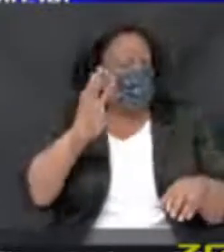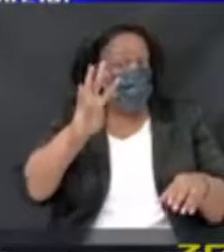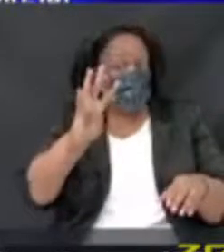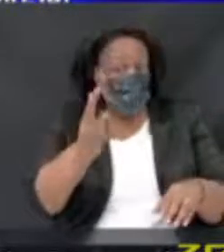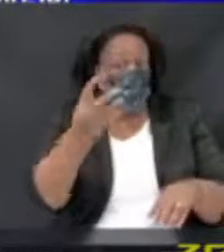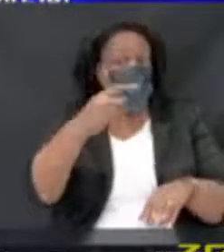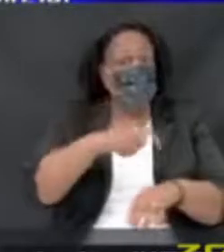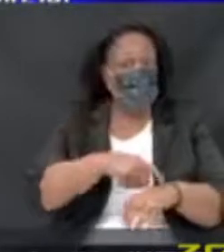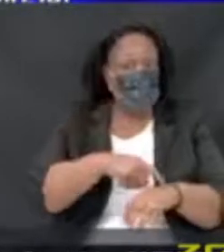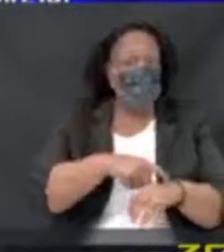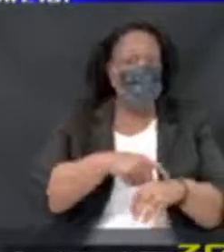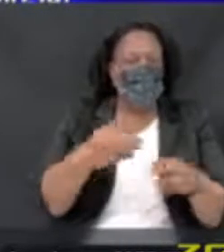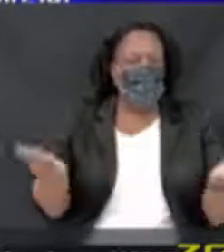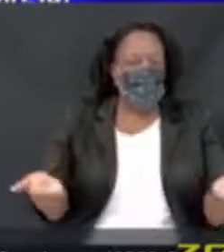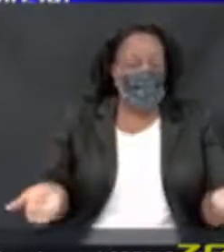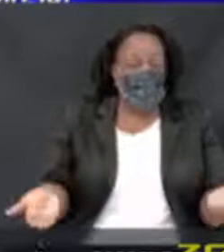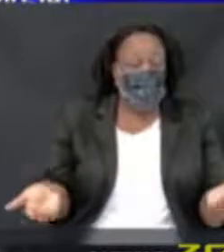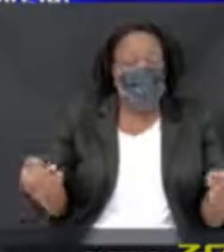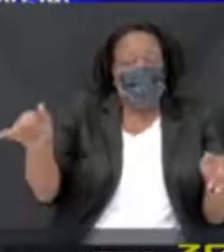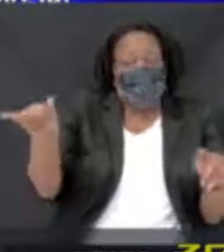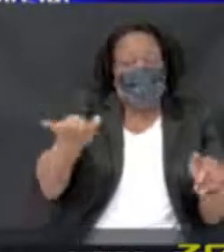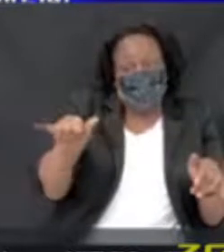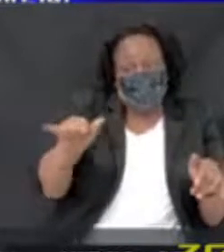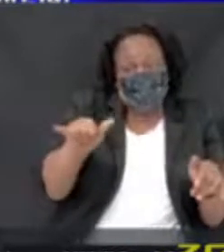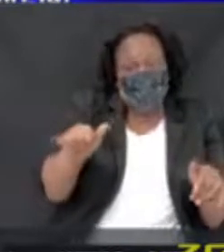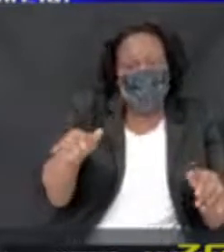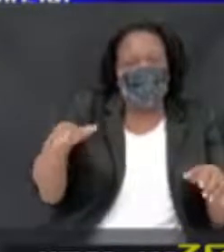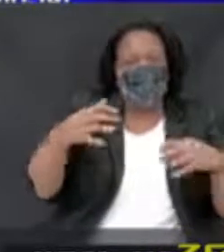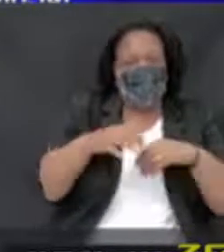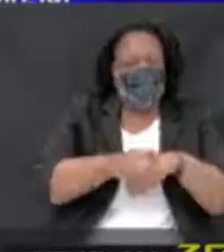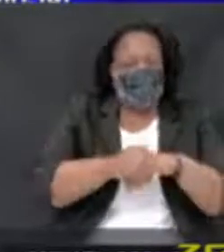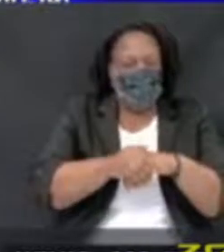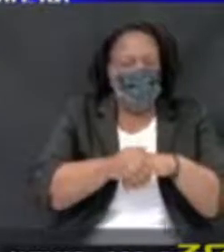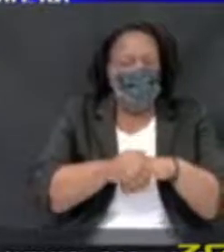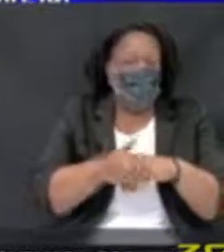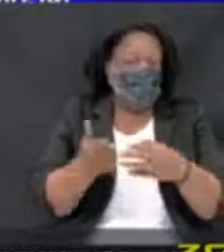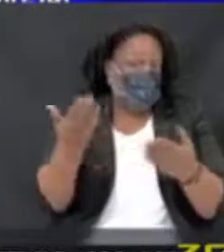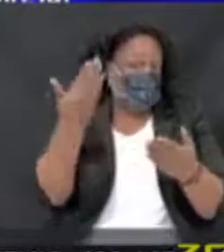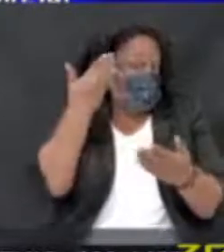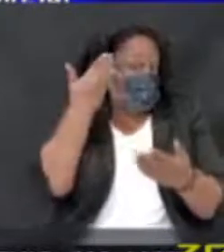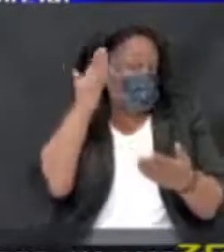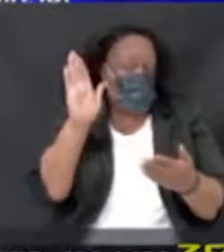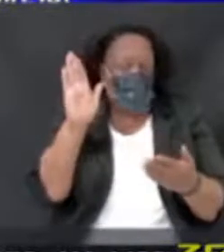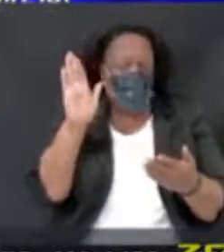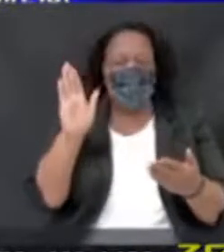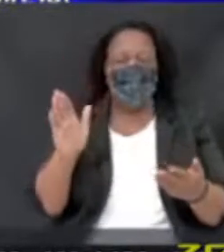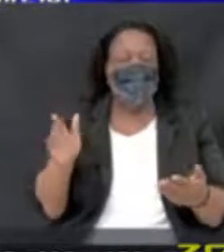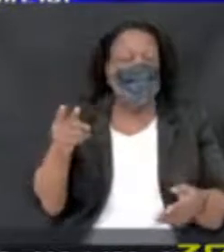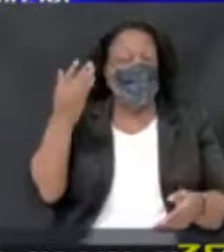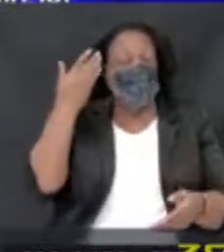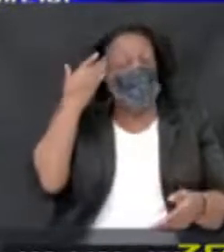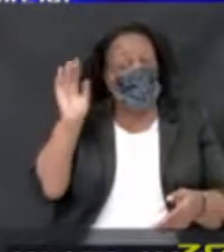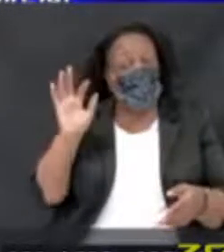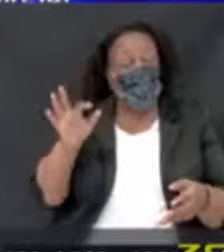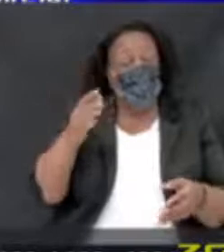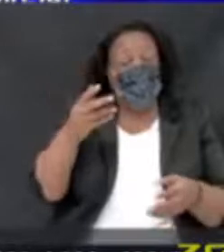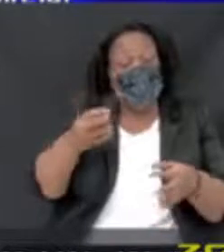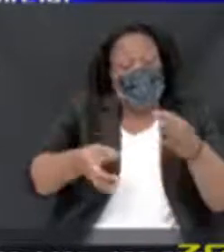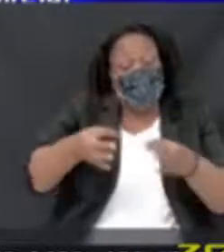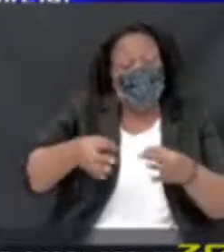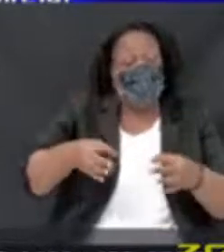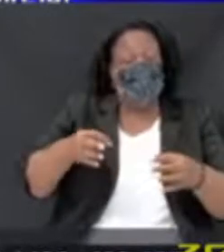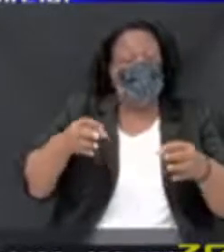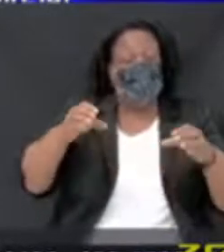in Europe? It is not always possible to draw a straight parallel from what's happening in Europe or